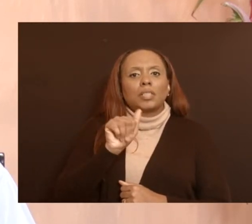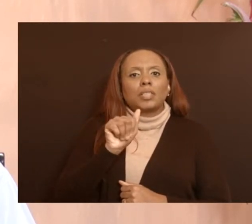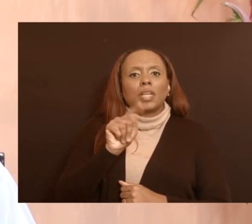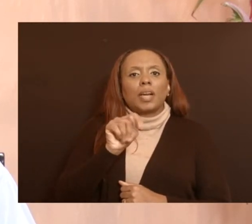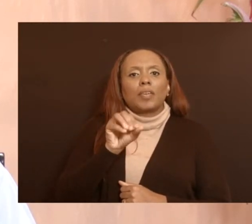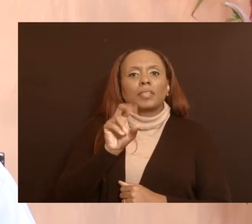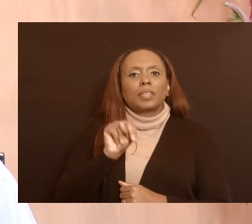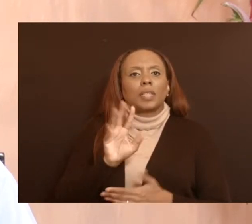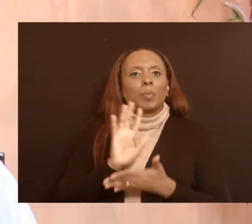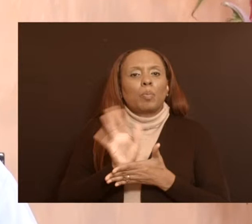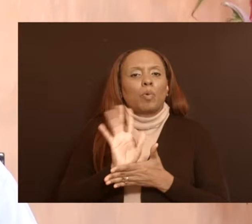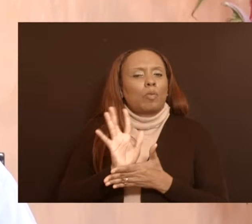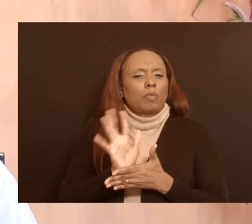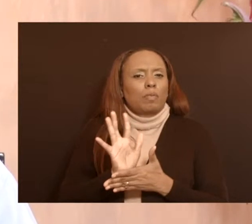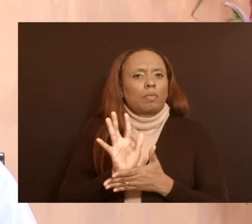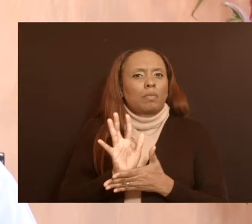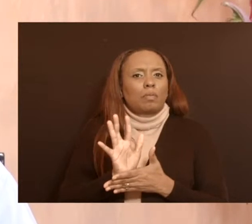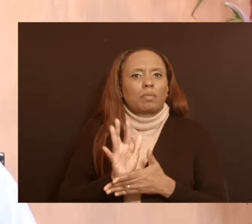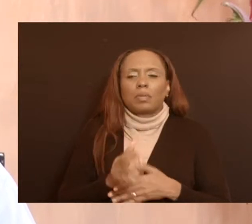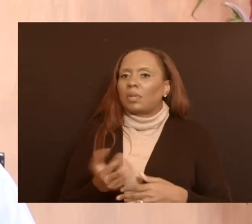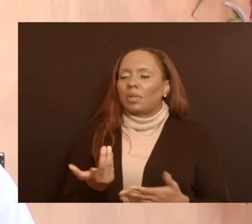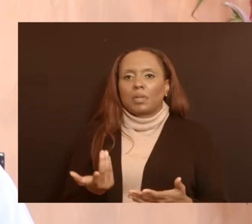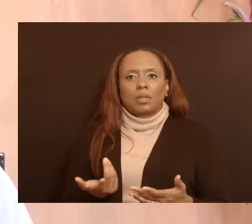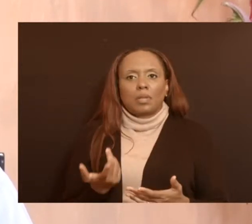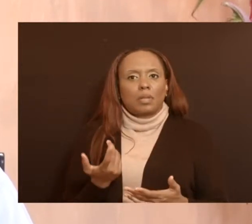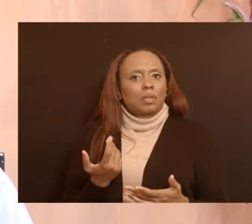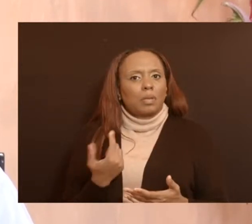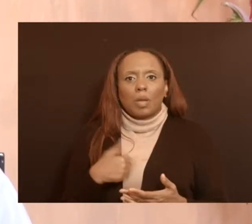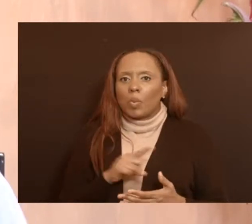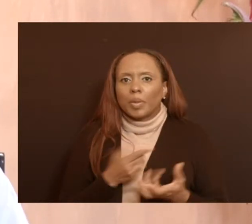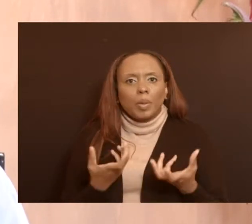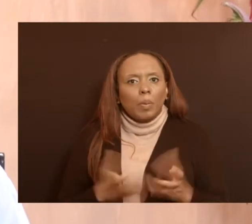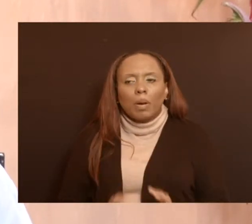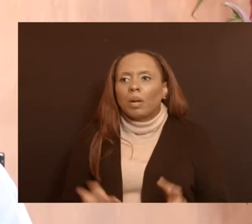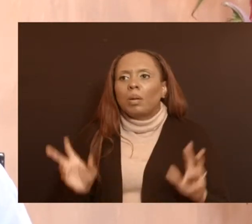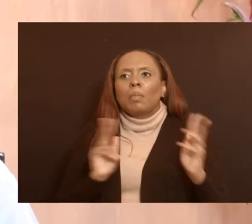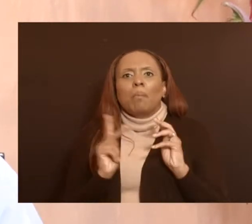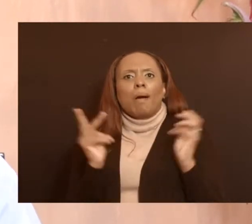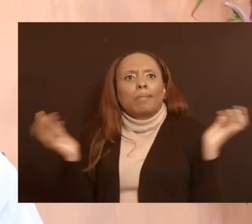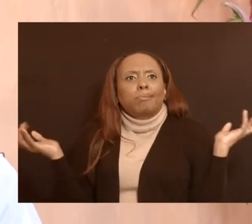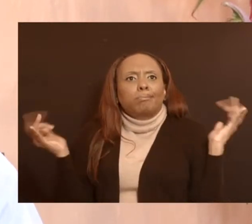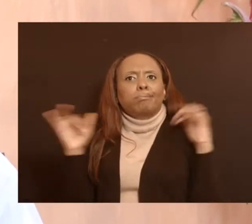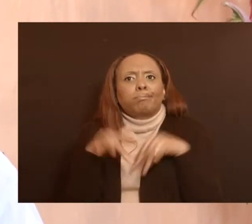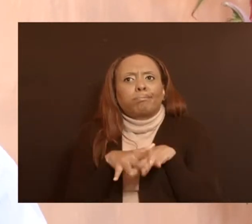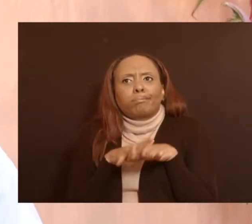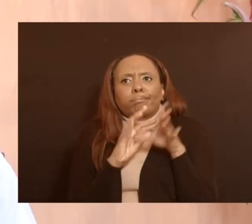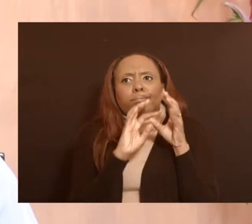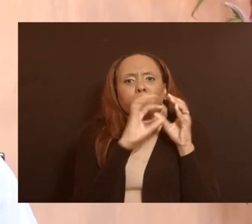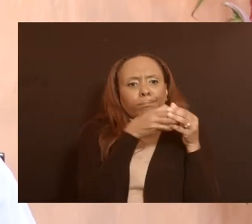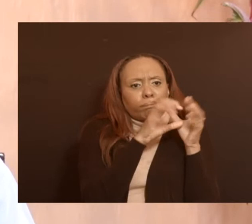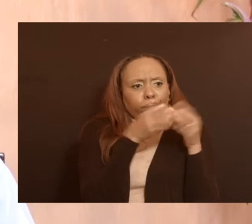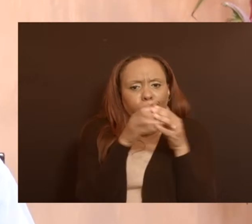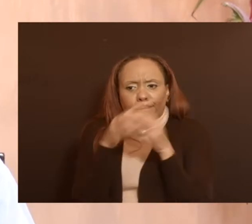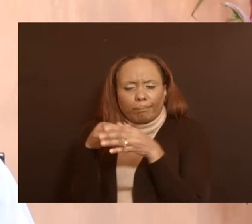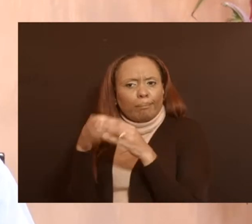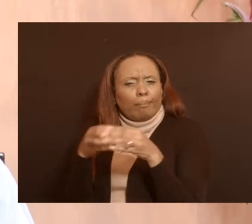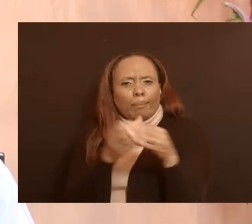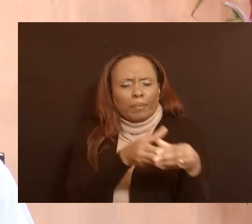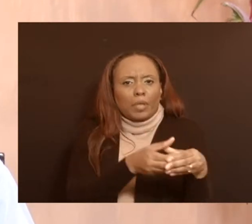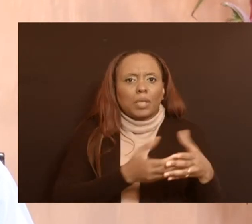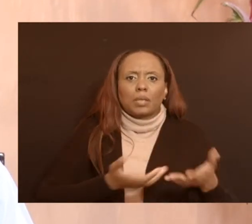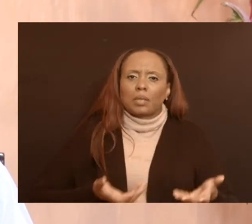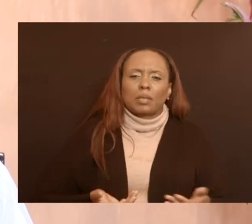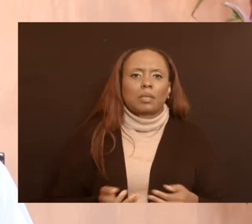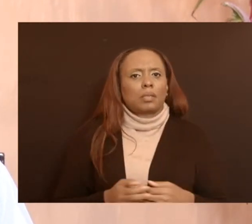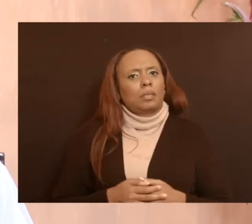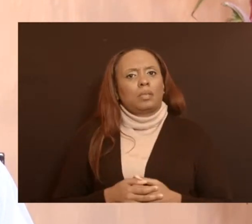cinema, that obviously is not what we want. And that is not what the protocols say we should be doing. And so all I'm saying